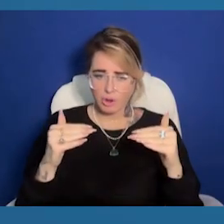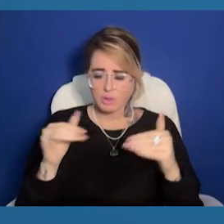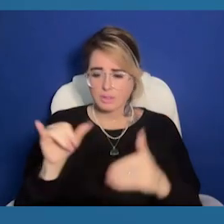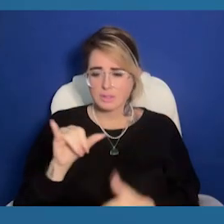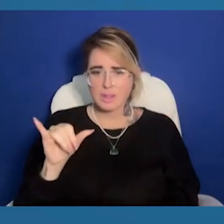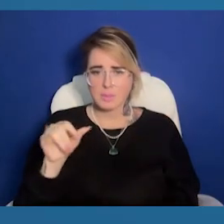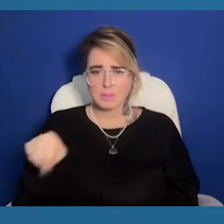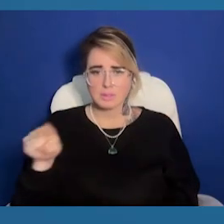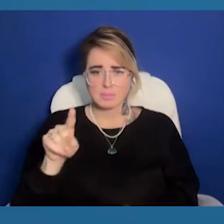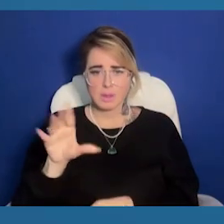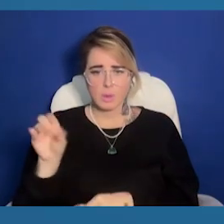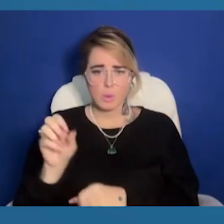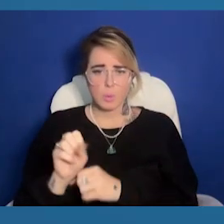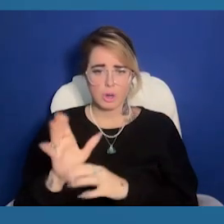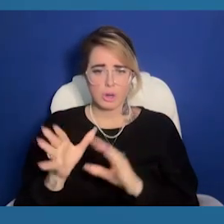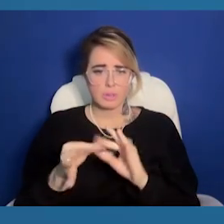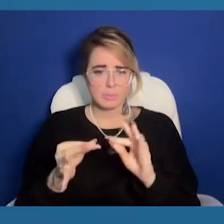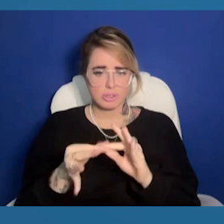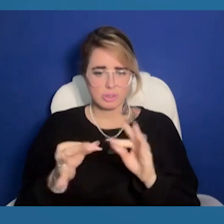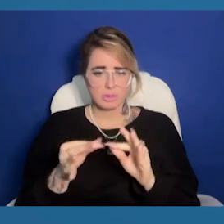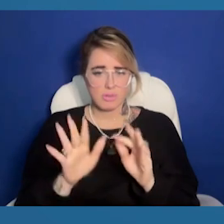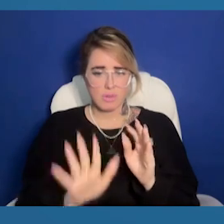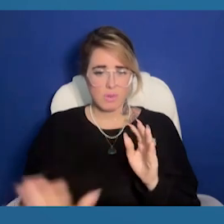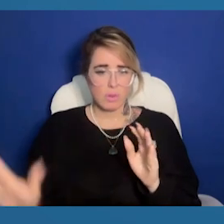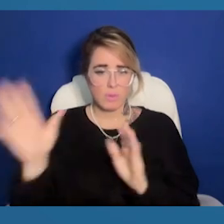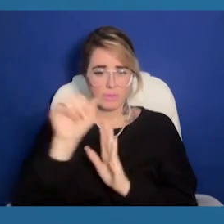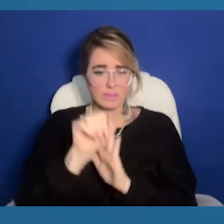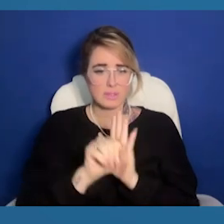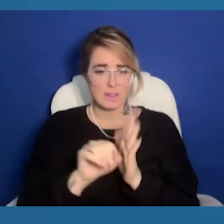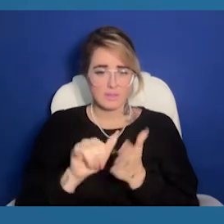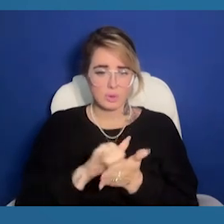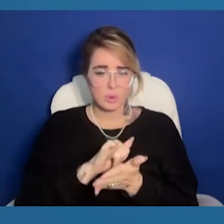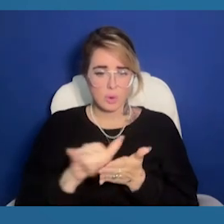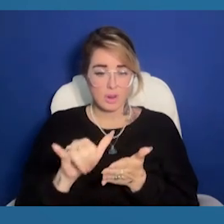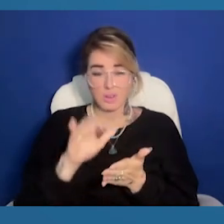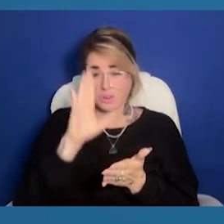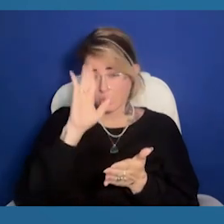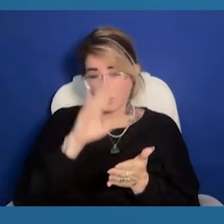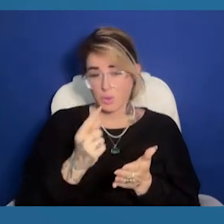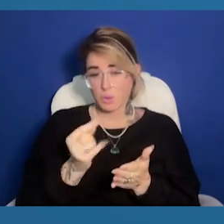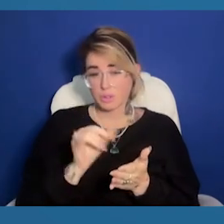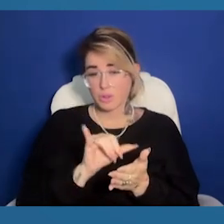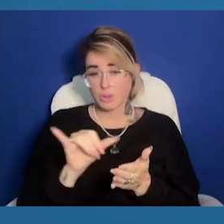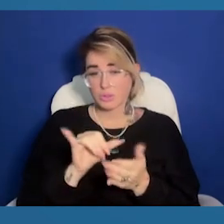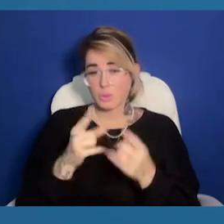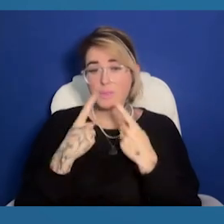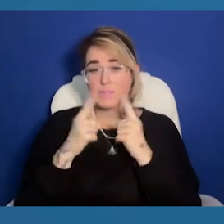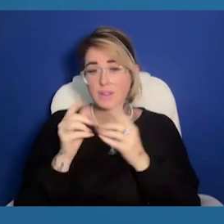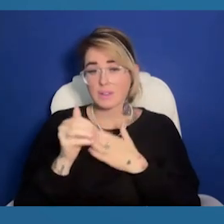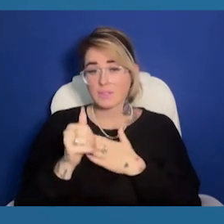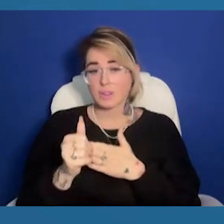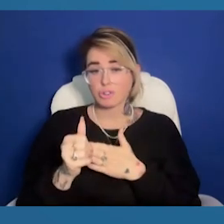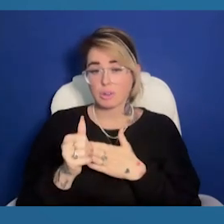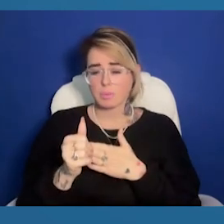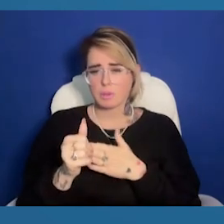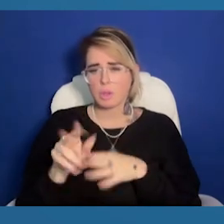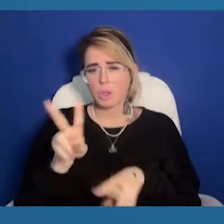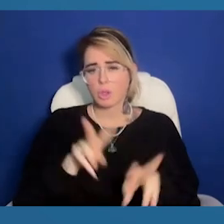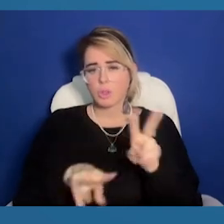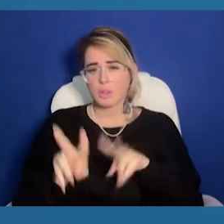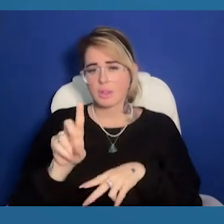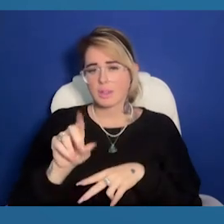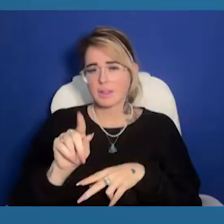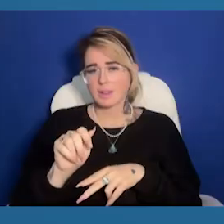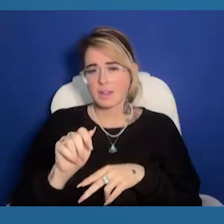talked about, throughout the state of New York. But you know what's also effective leadership? It's also looking at data that happens